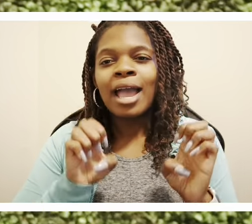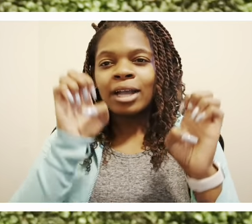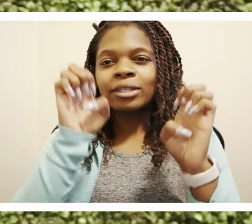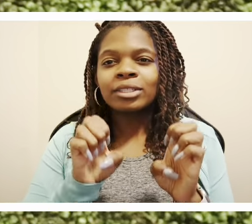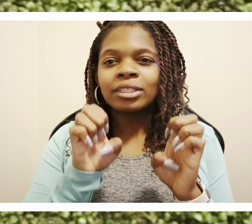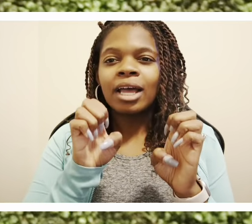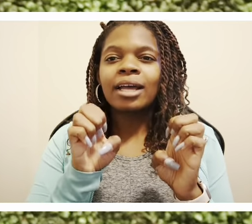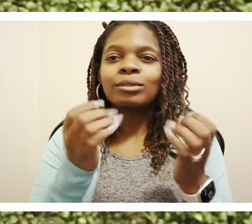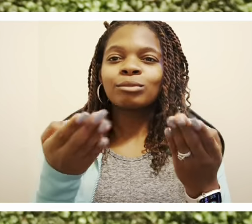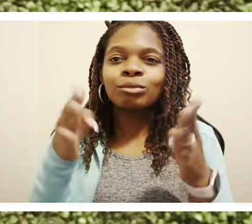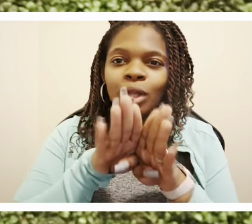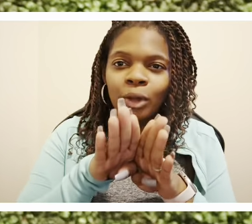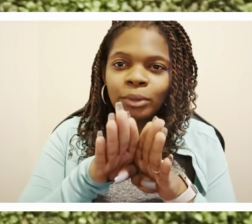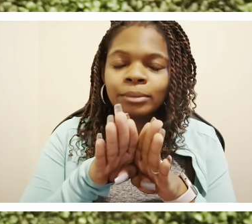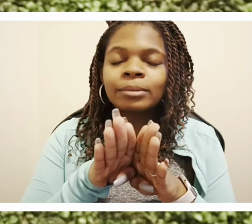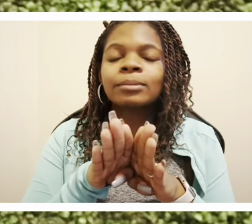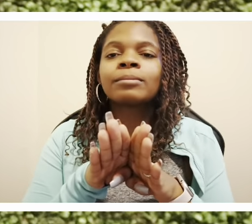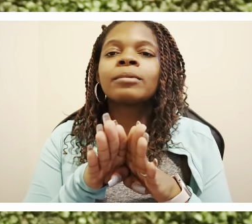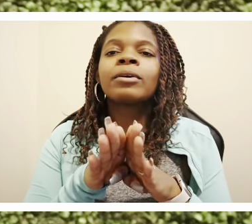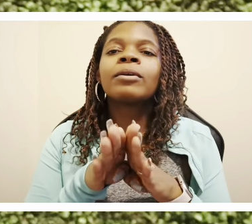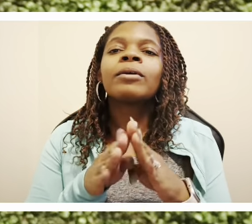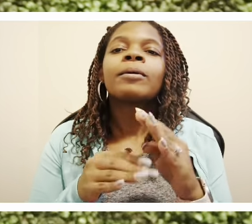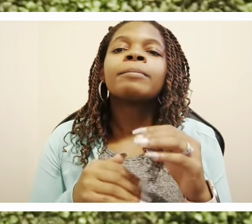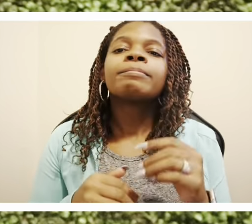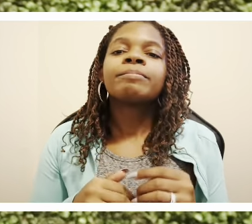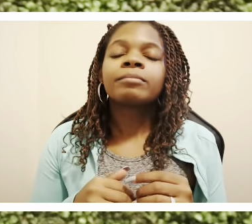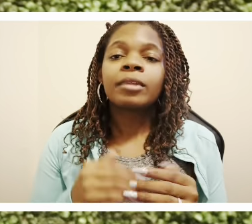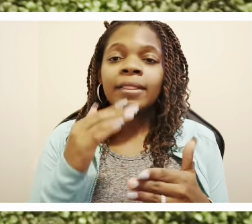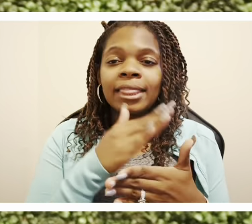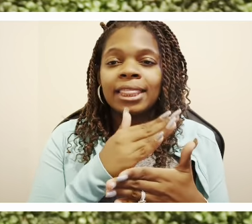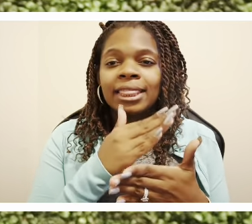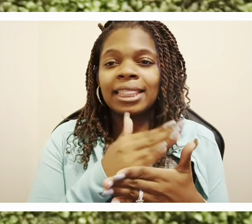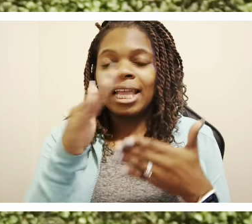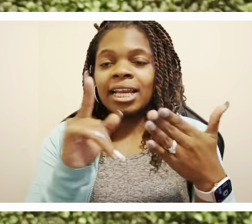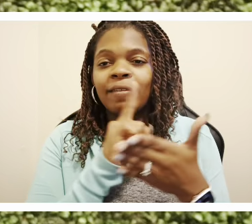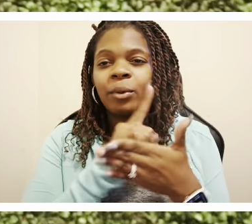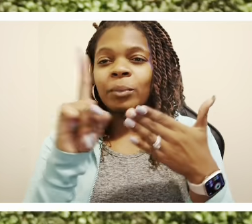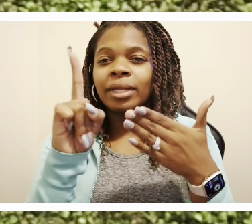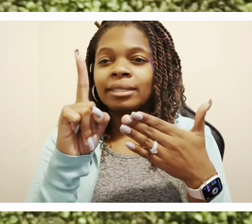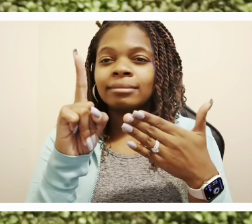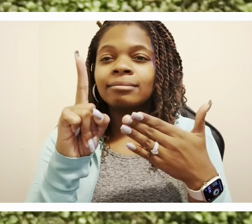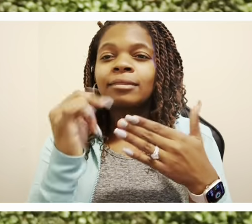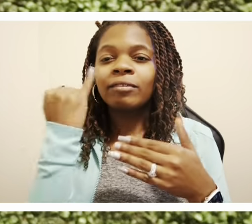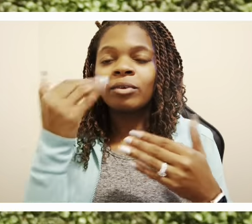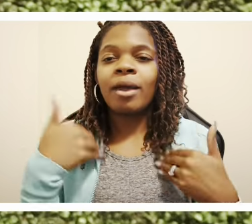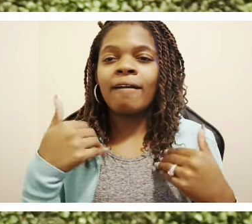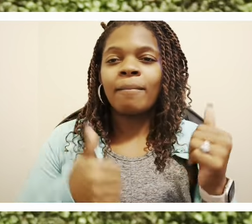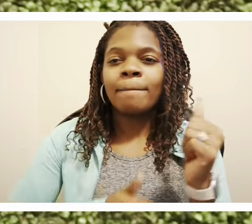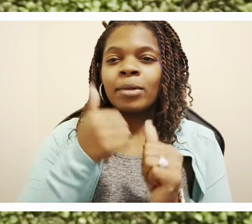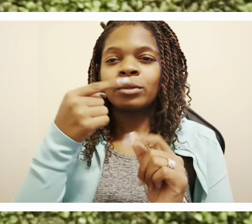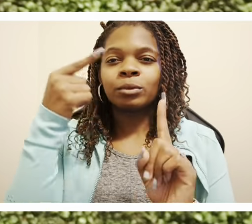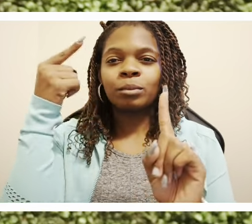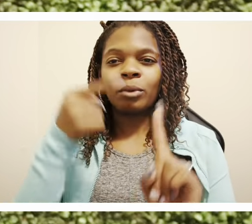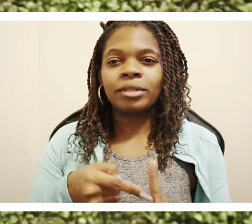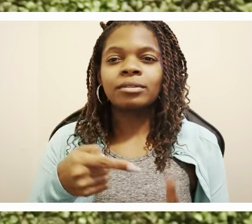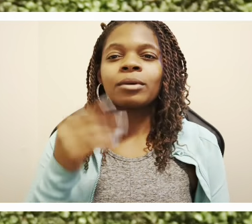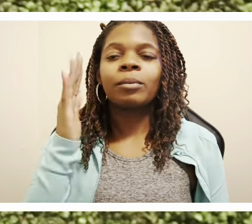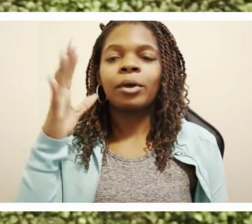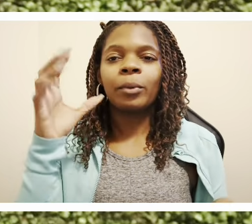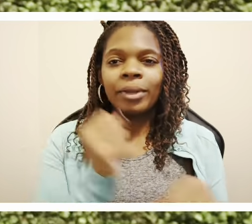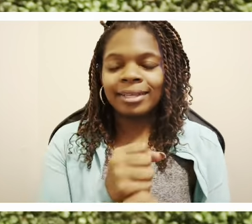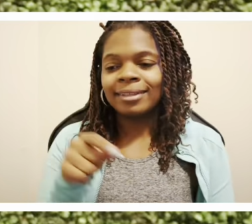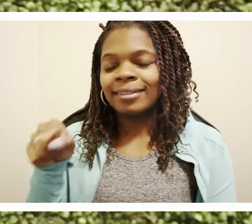has the most points wins for the Apple Watch. And I think Fitbit is more so steps related with